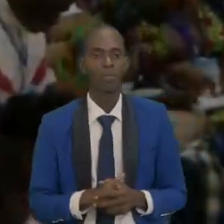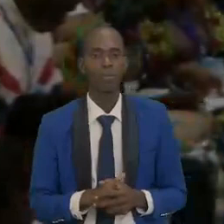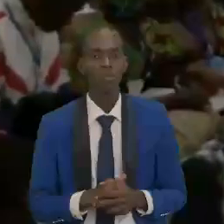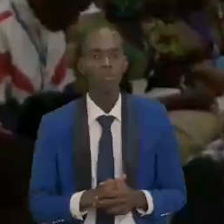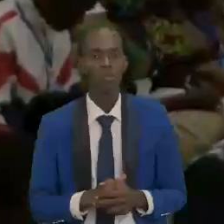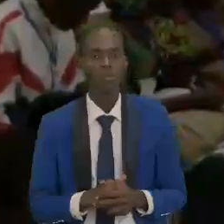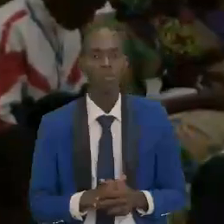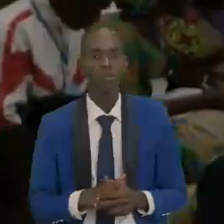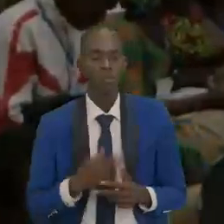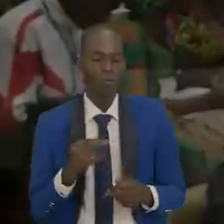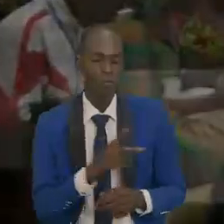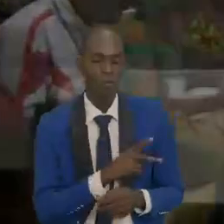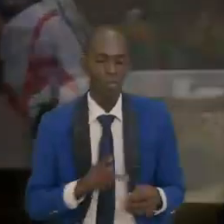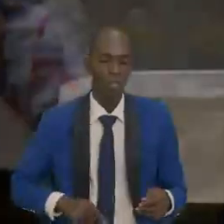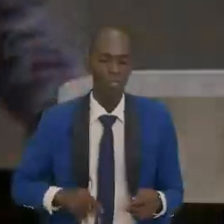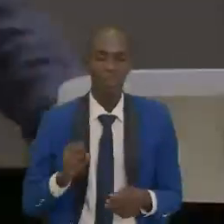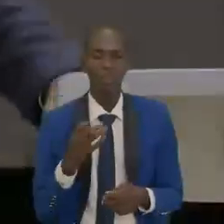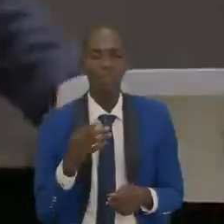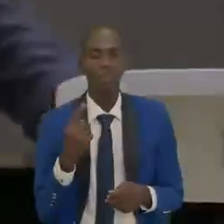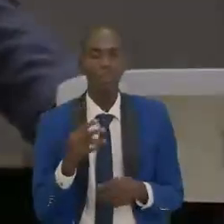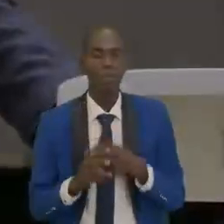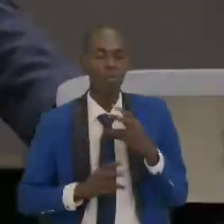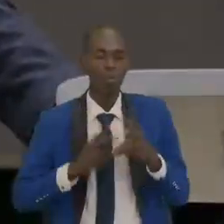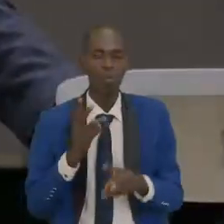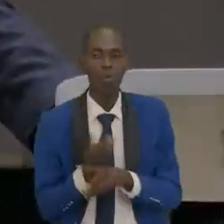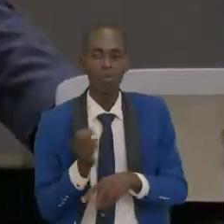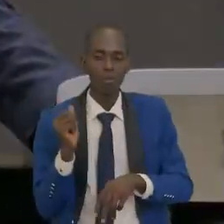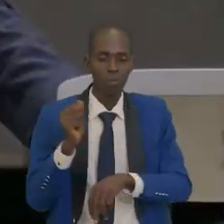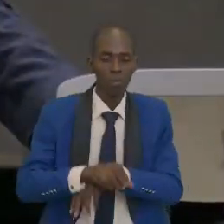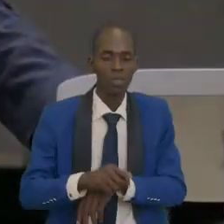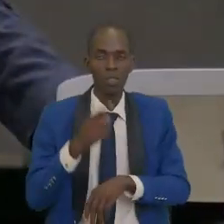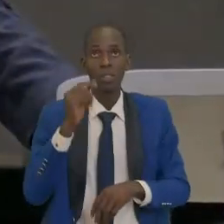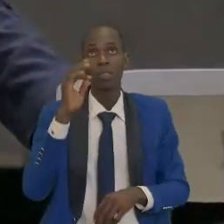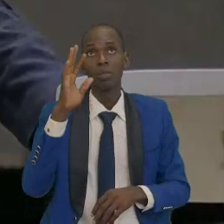the kingdoms of the world sub deals the preachers